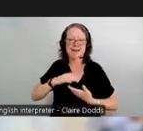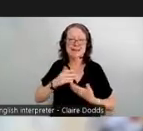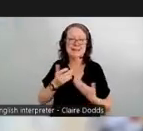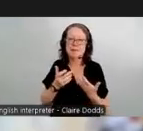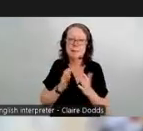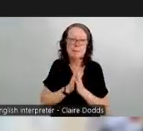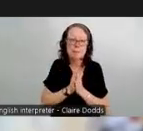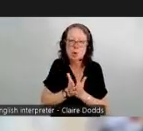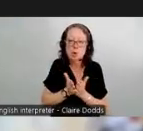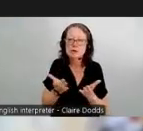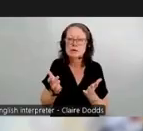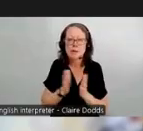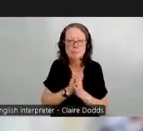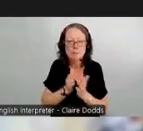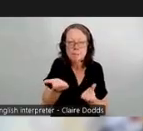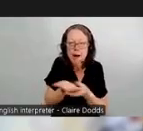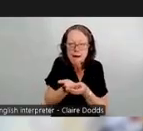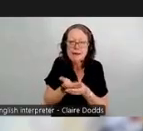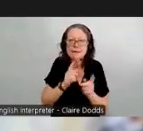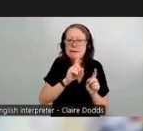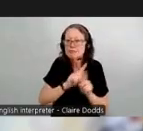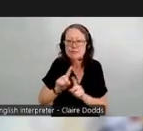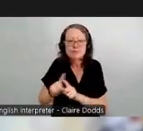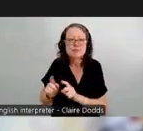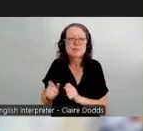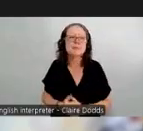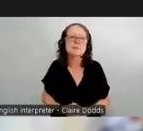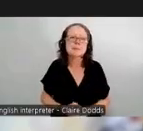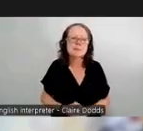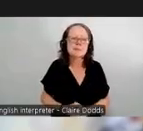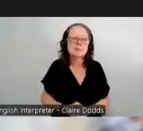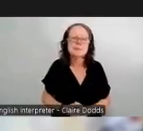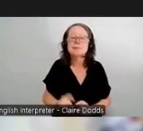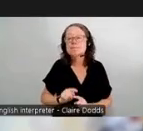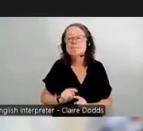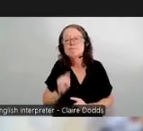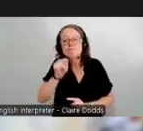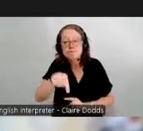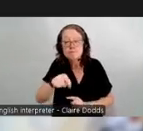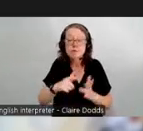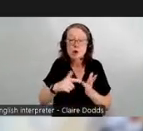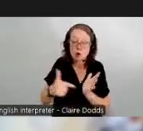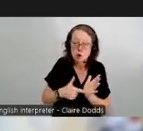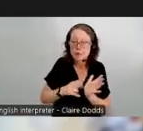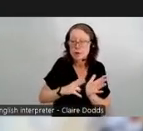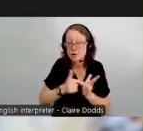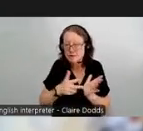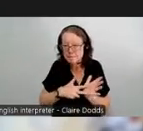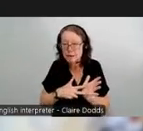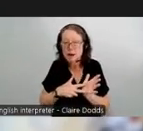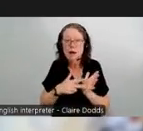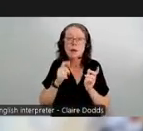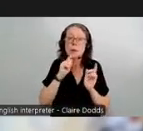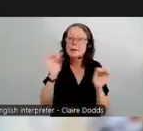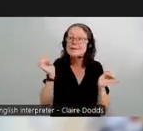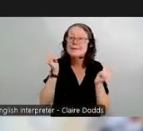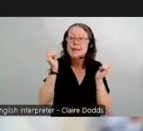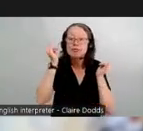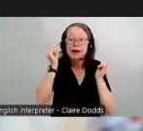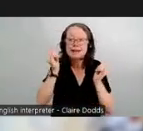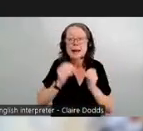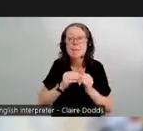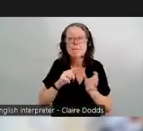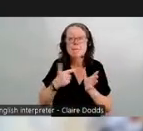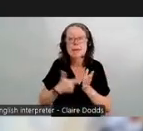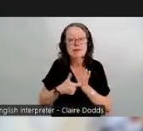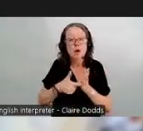it. In October and November, we're celebrating Barrow's first Day of the Dead. And